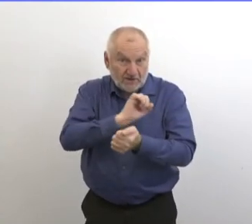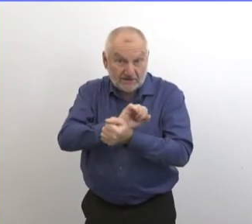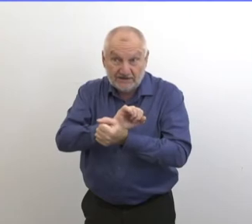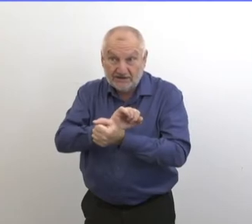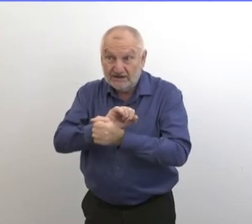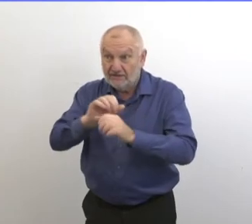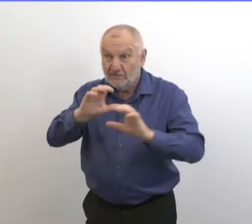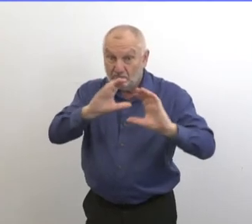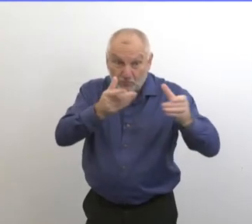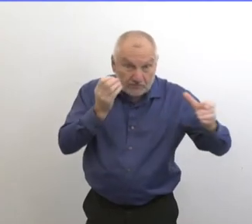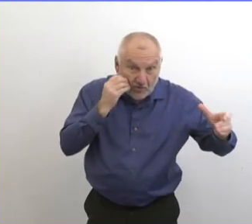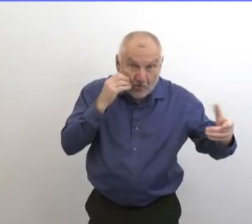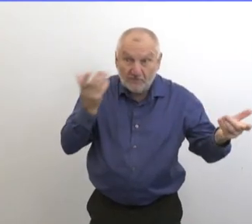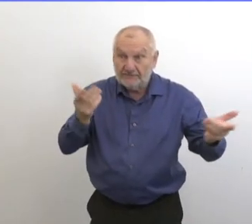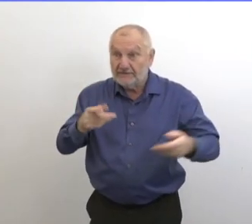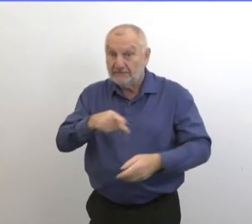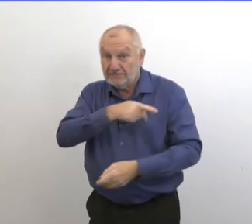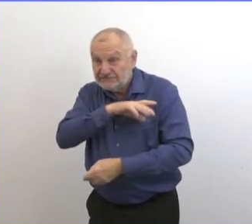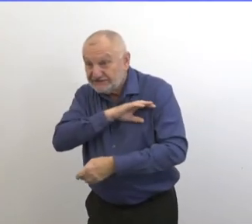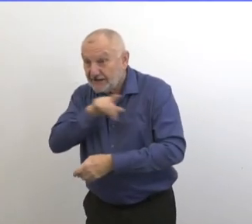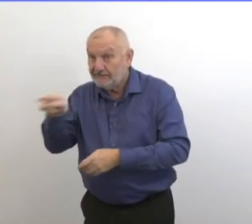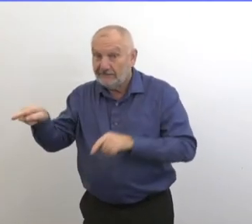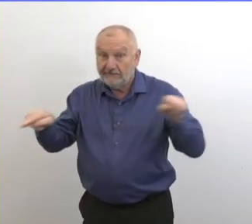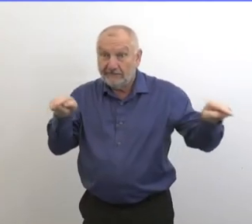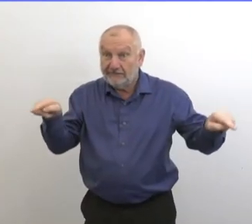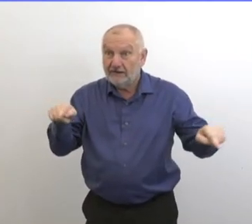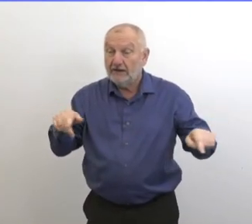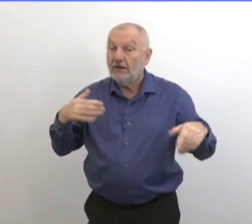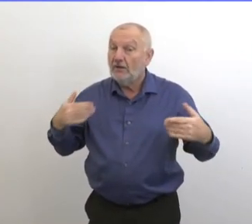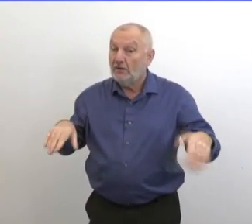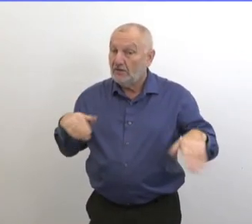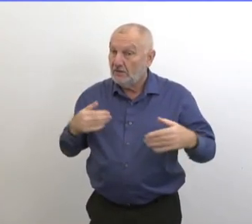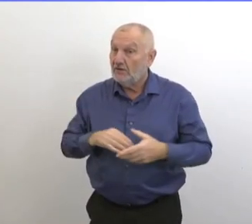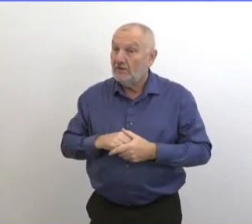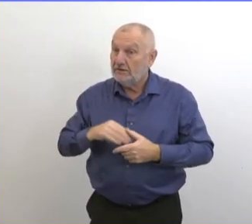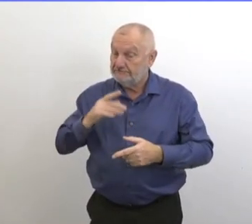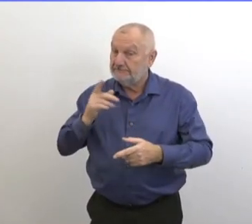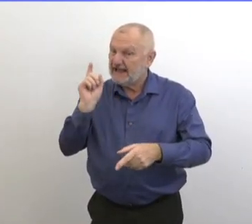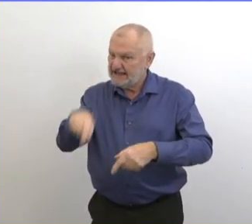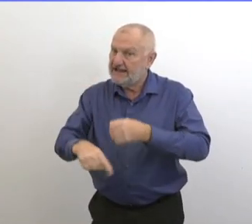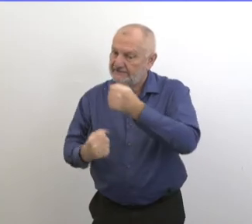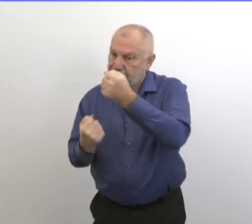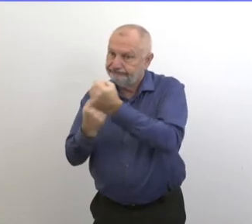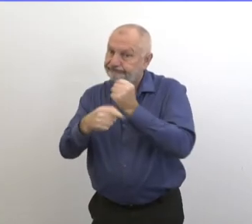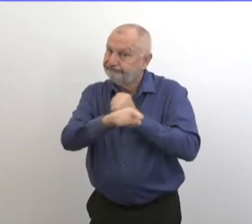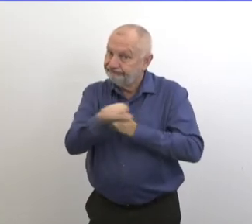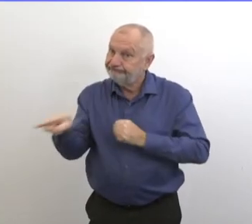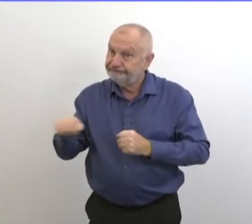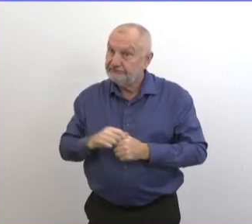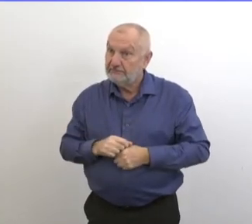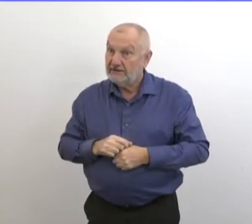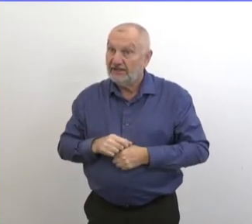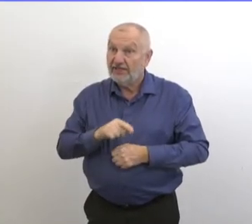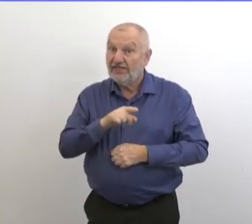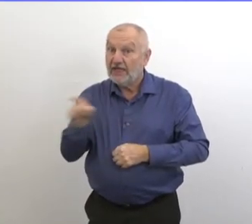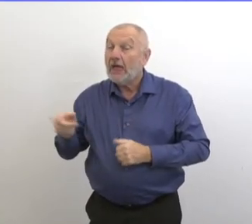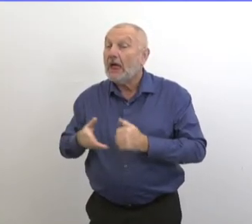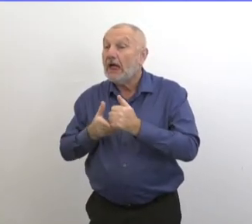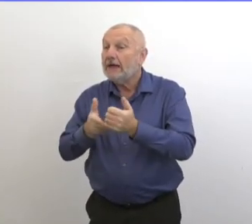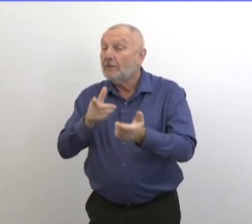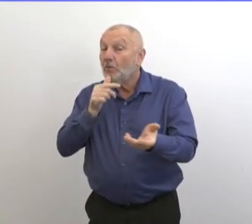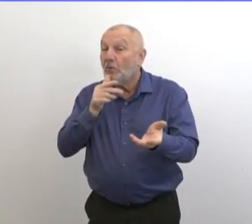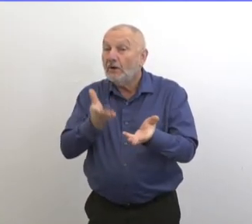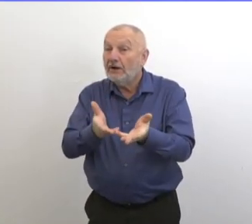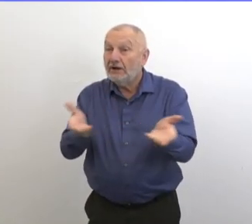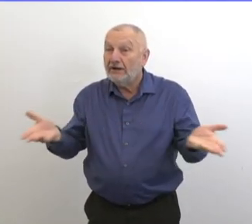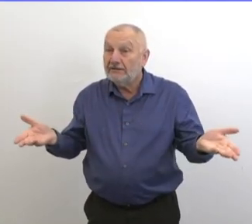It recognizes the dedication and heroism of our frontline workers who are serving vulnerable Manitobans each and every day.